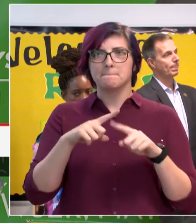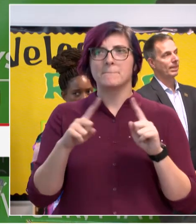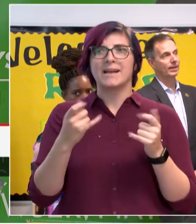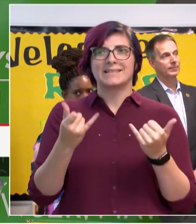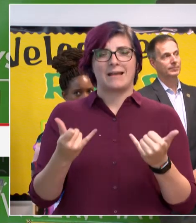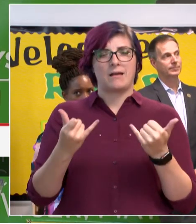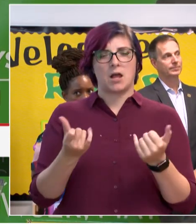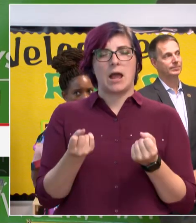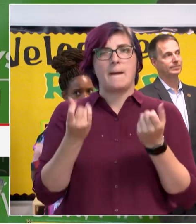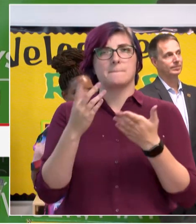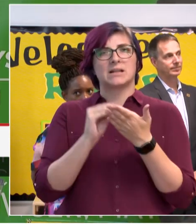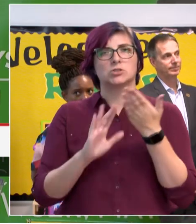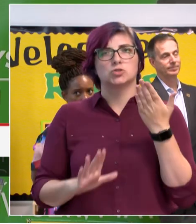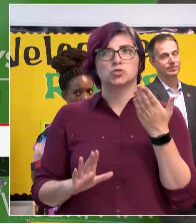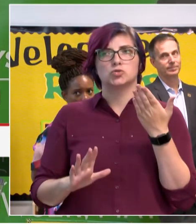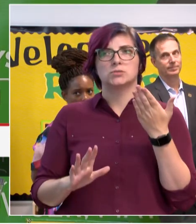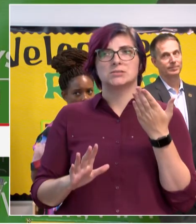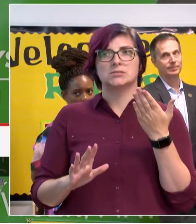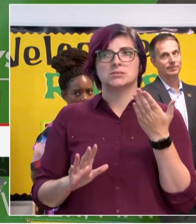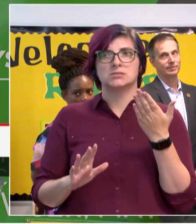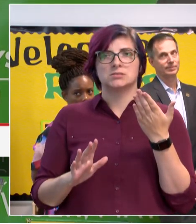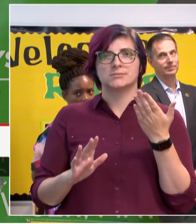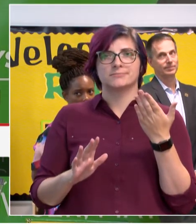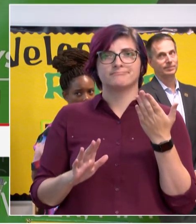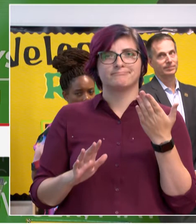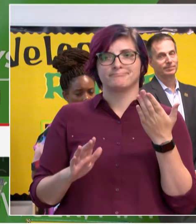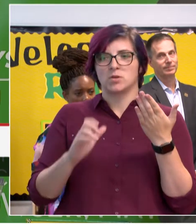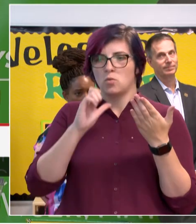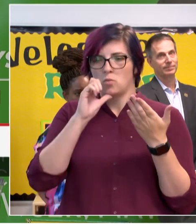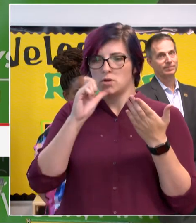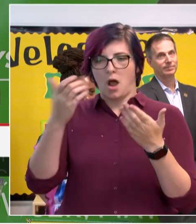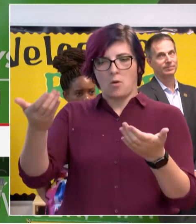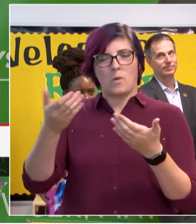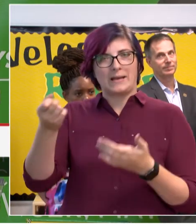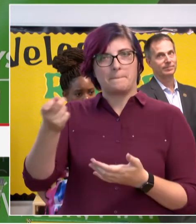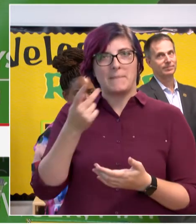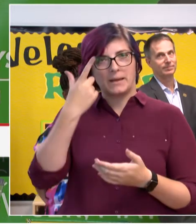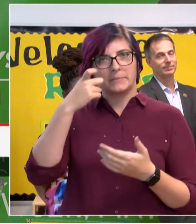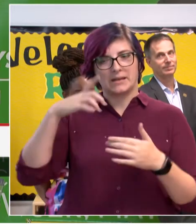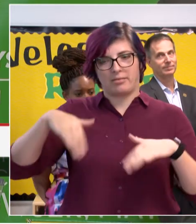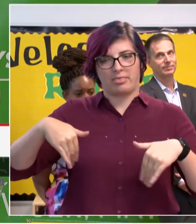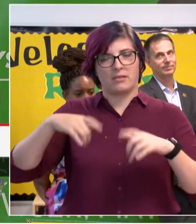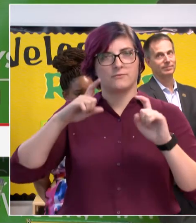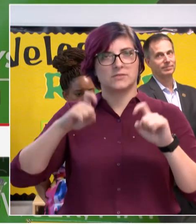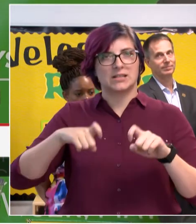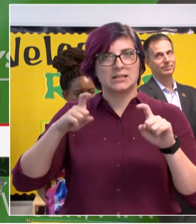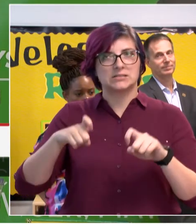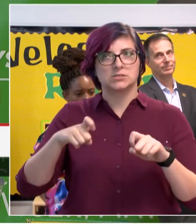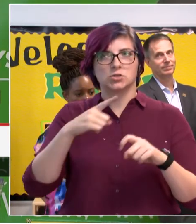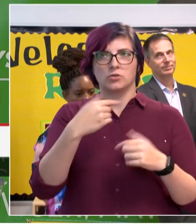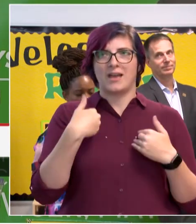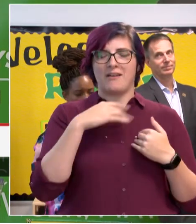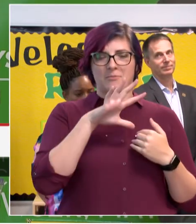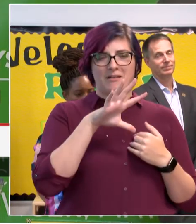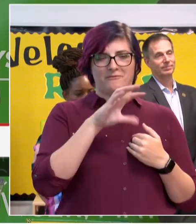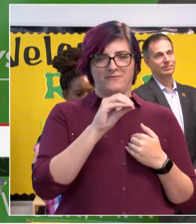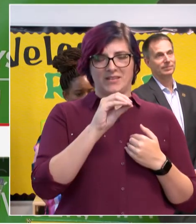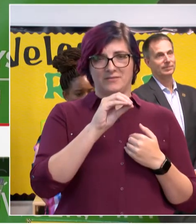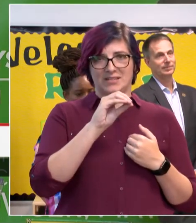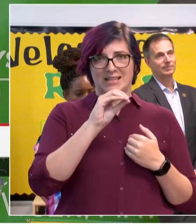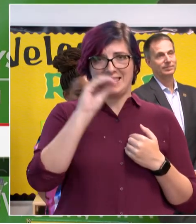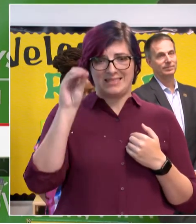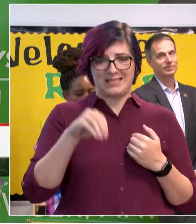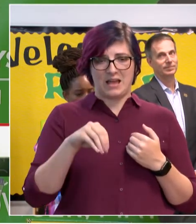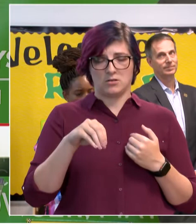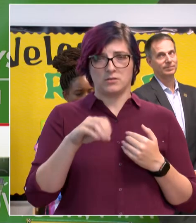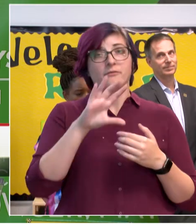many students were turned away because of lack of testing? You have about 50,000 students. You've accounted for about 30,000 in the